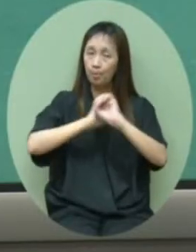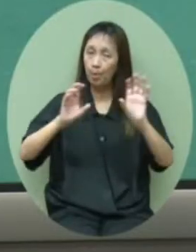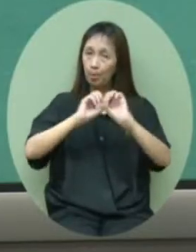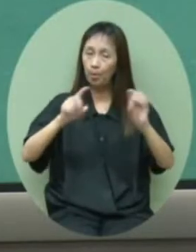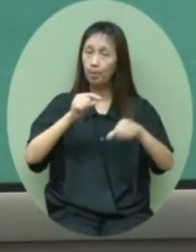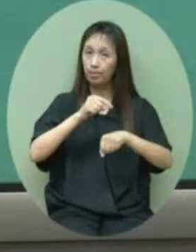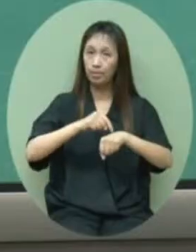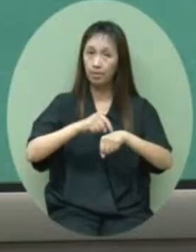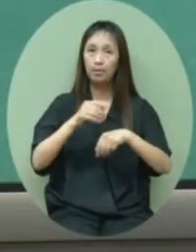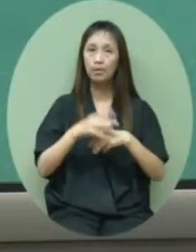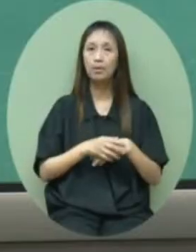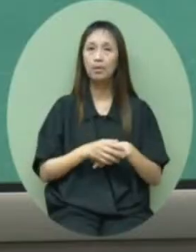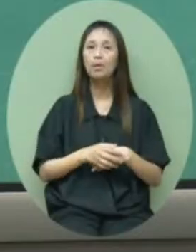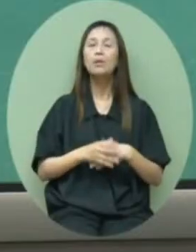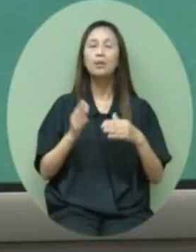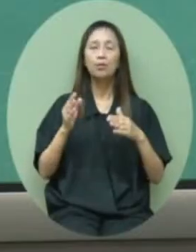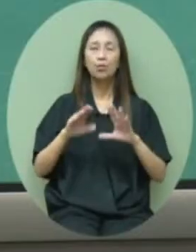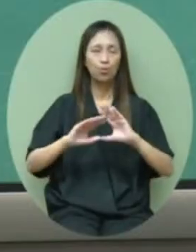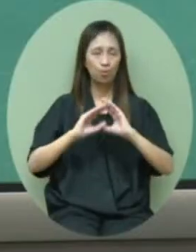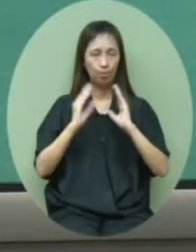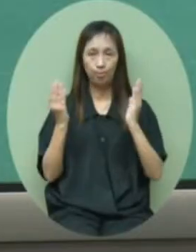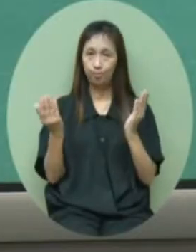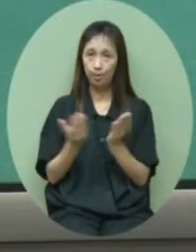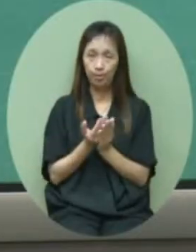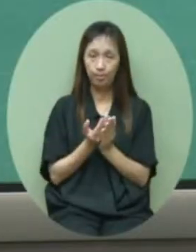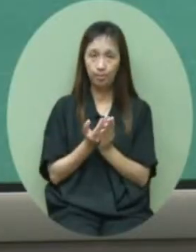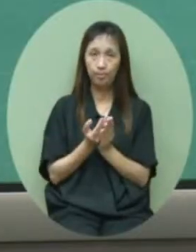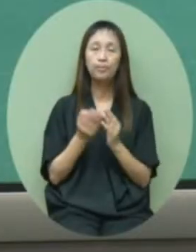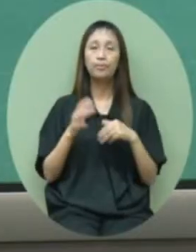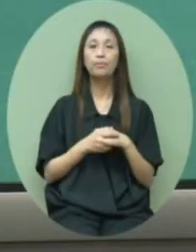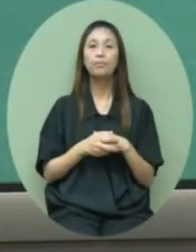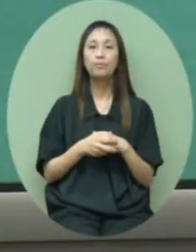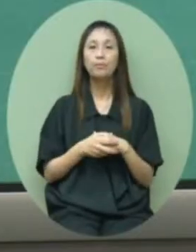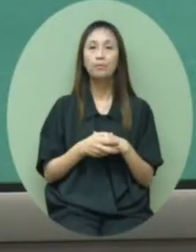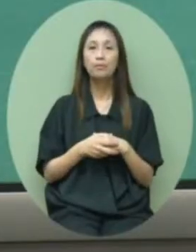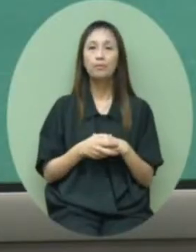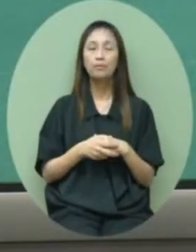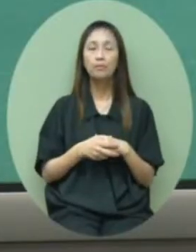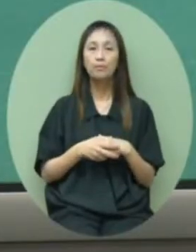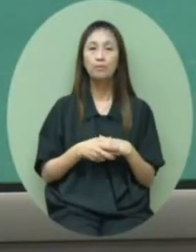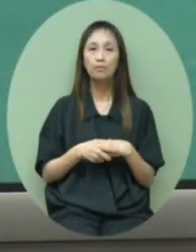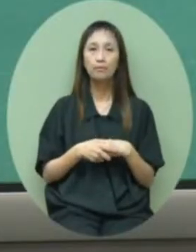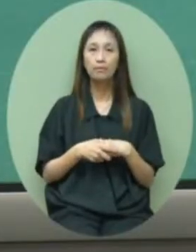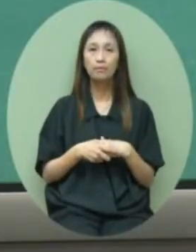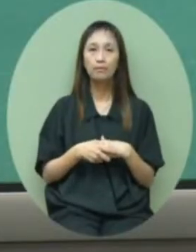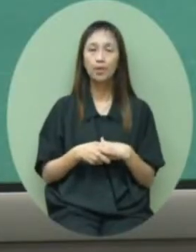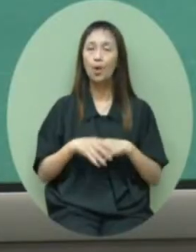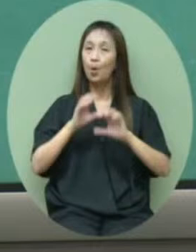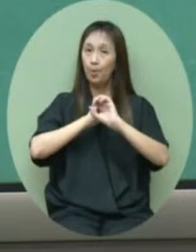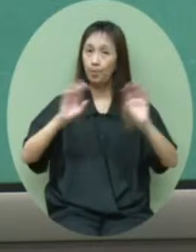relation to the KPIs that I have set. Now, when I announce the policy address,